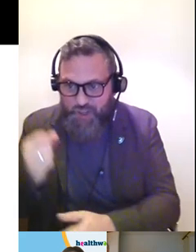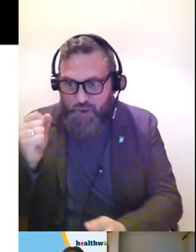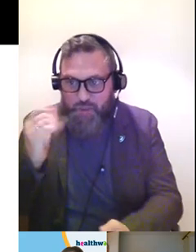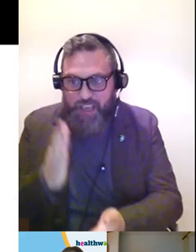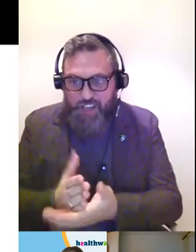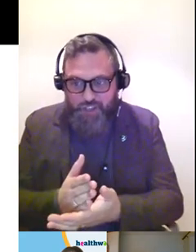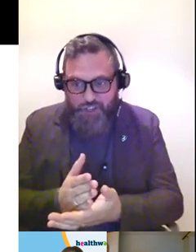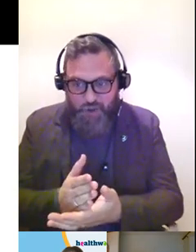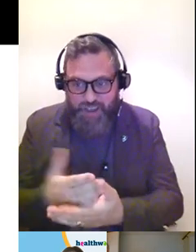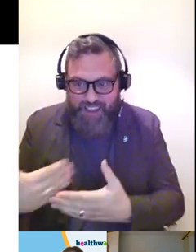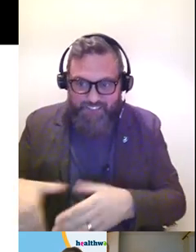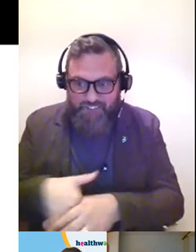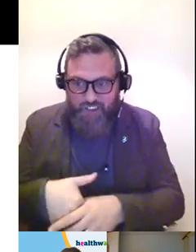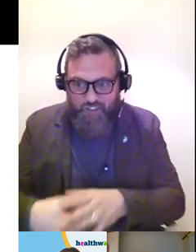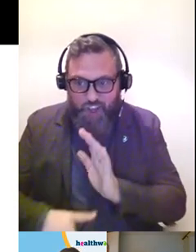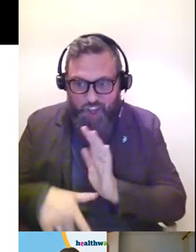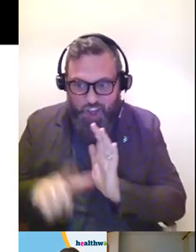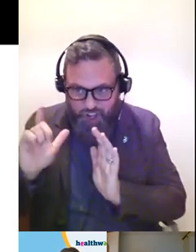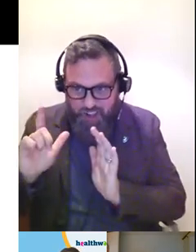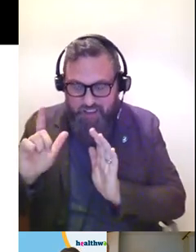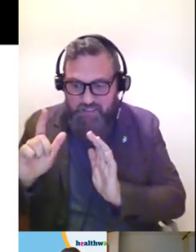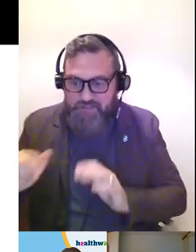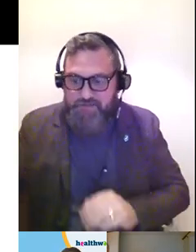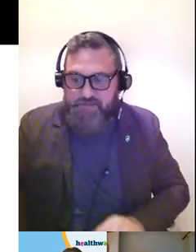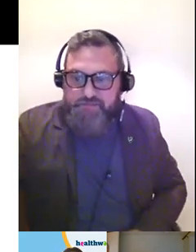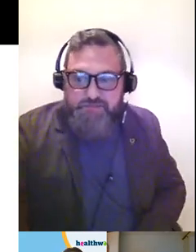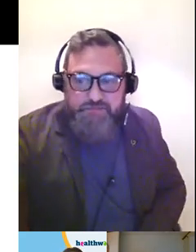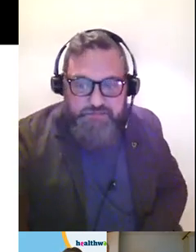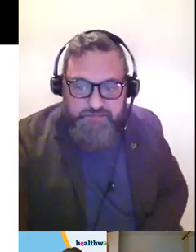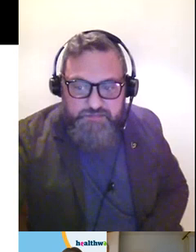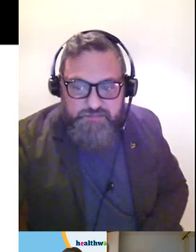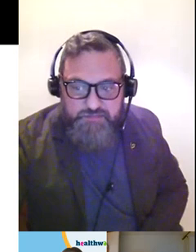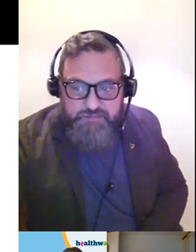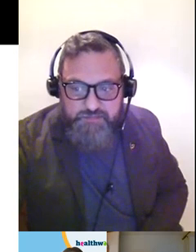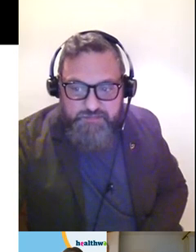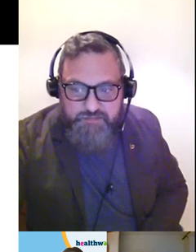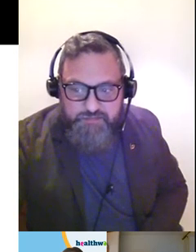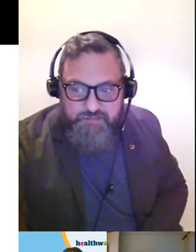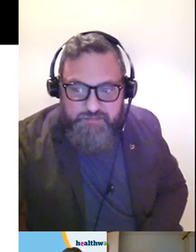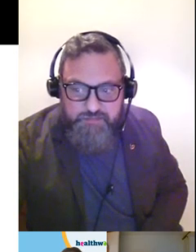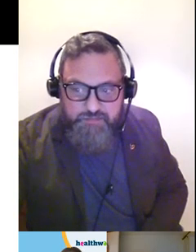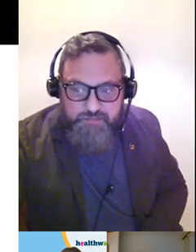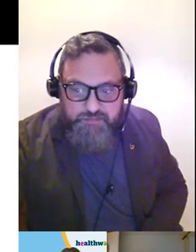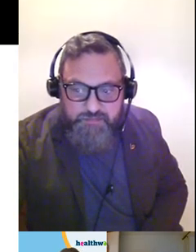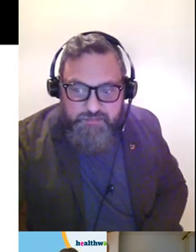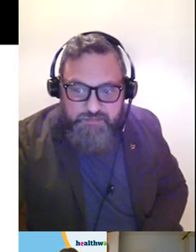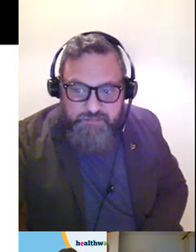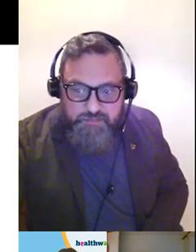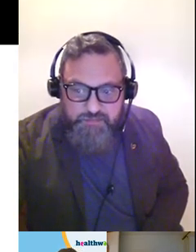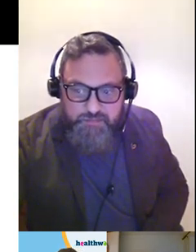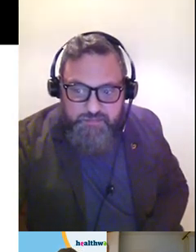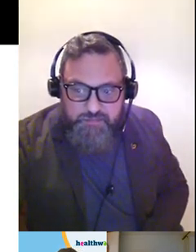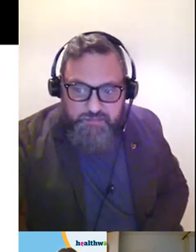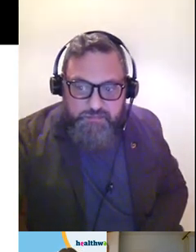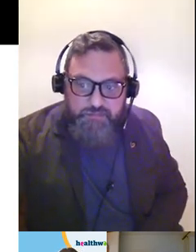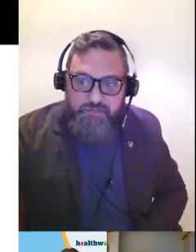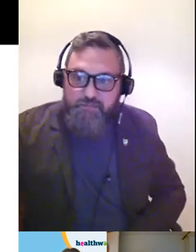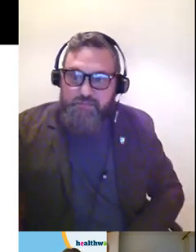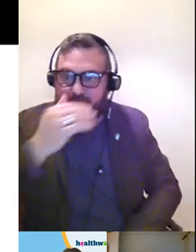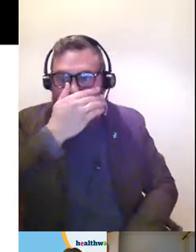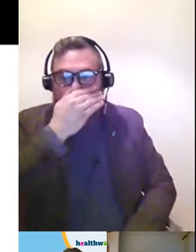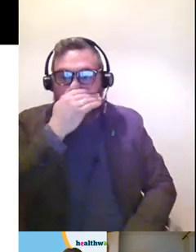involved and involved early has come out in the chat. So that's I'm sure the panelists have picked that up